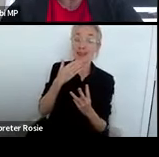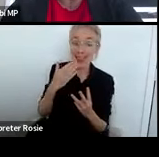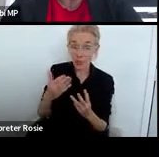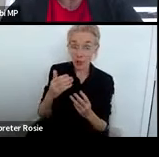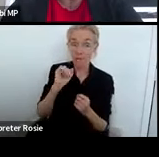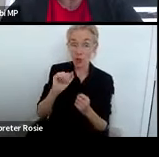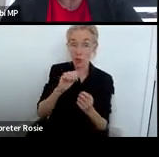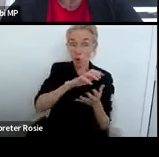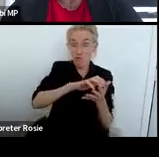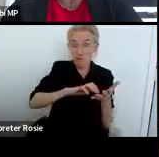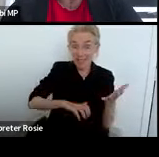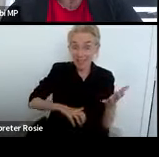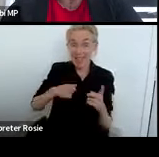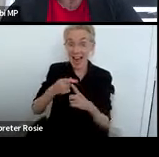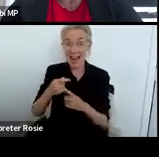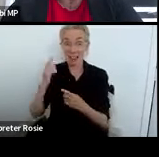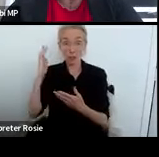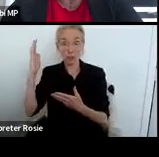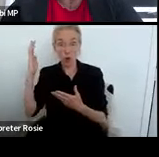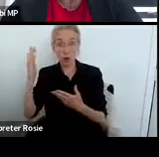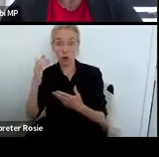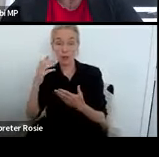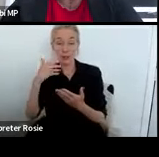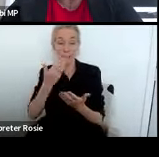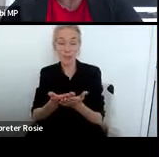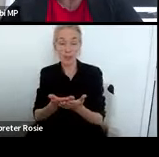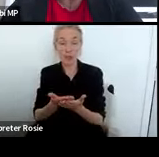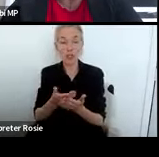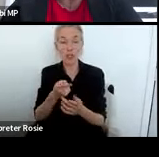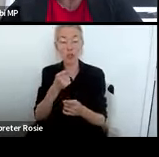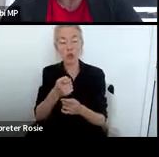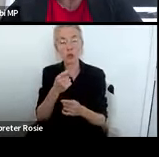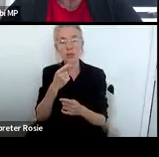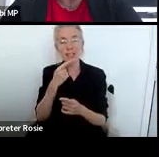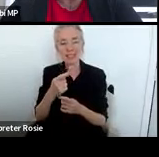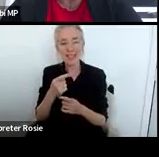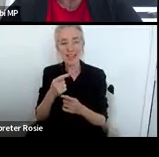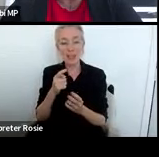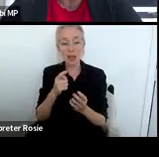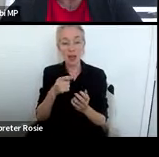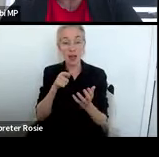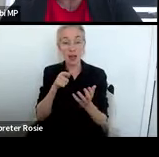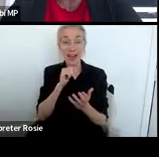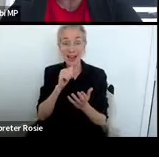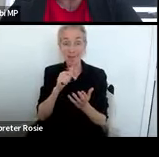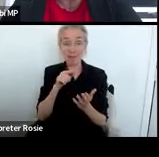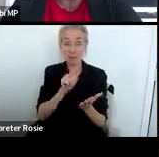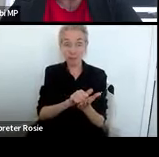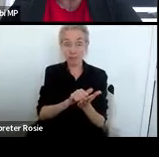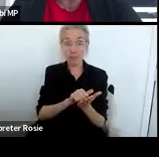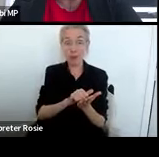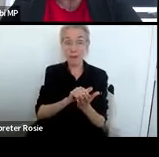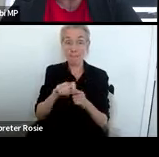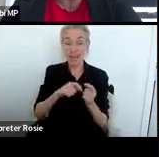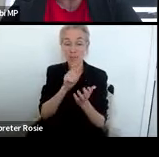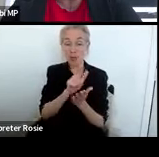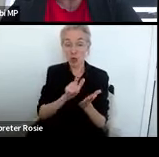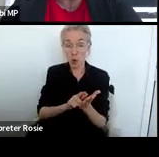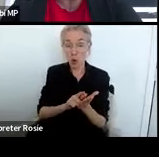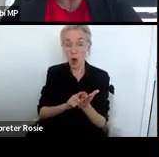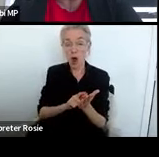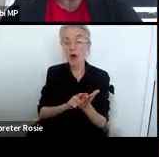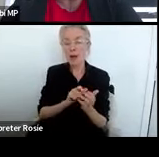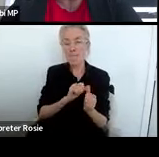submission, but also in your written, is 3 years versus 5 years for the review period. Because often when we establish something or